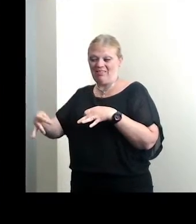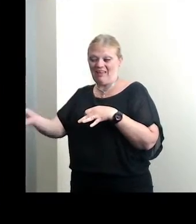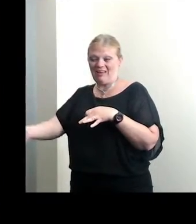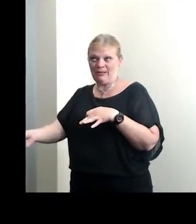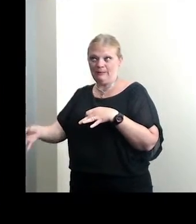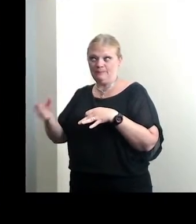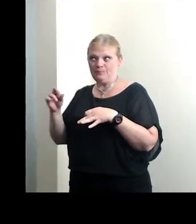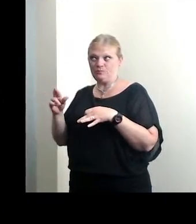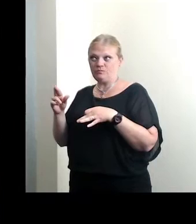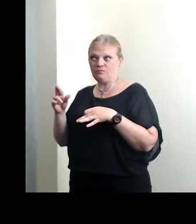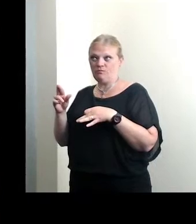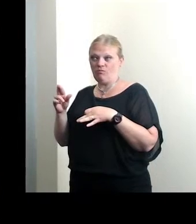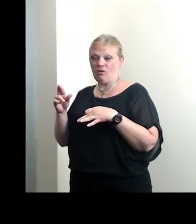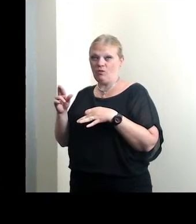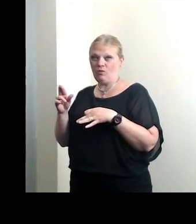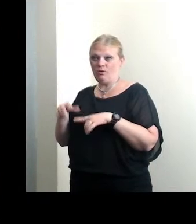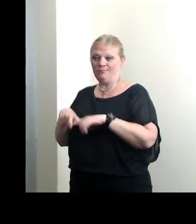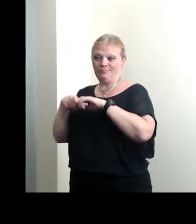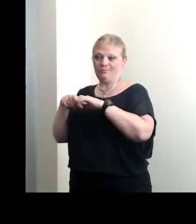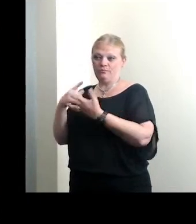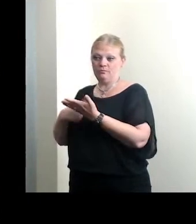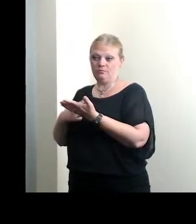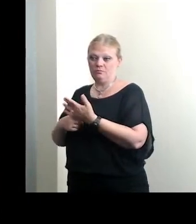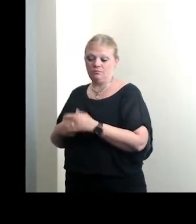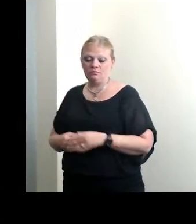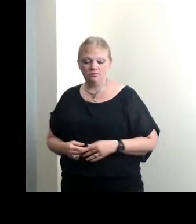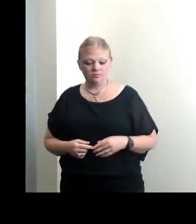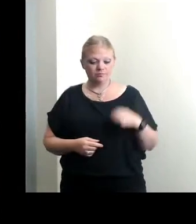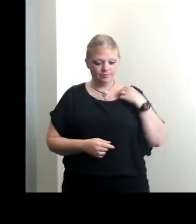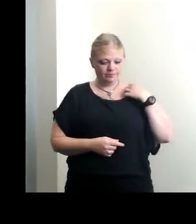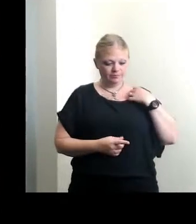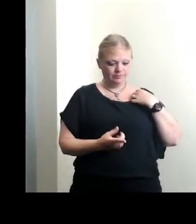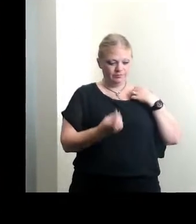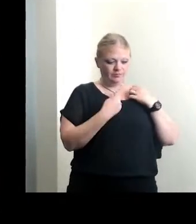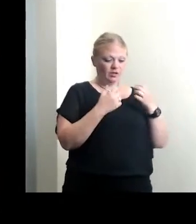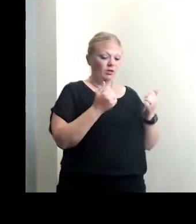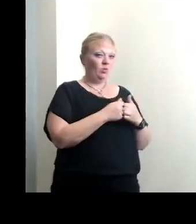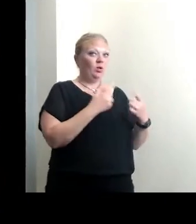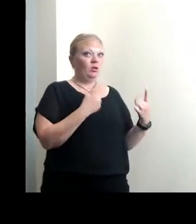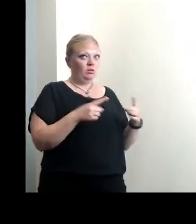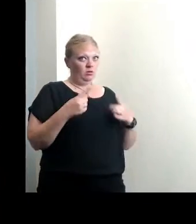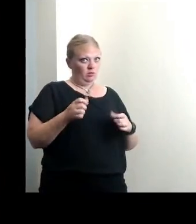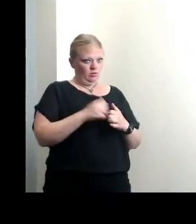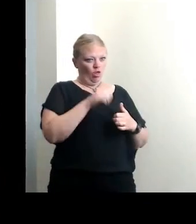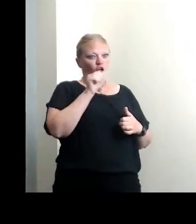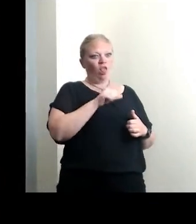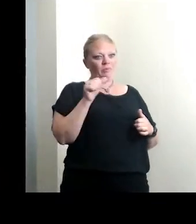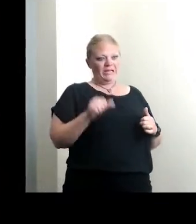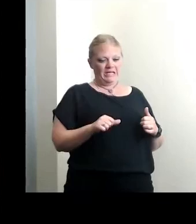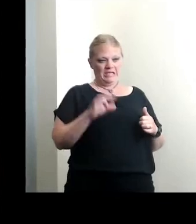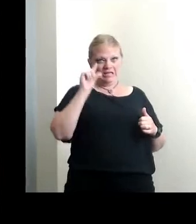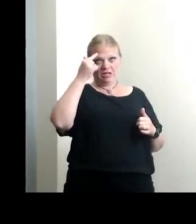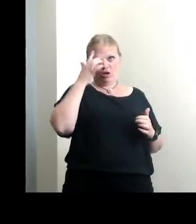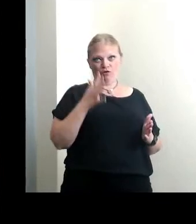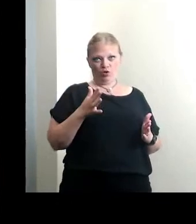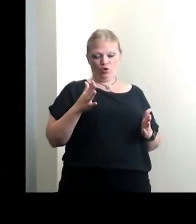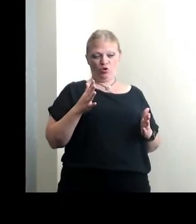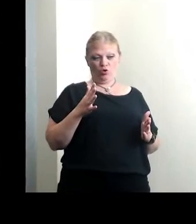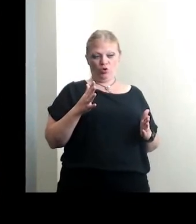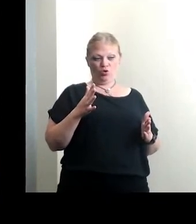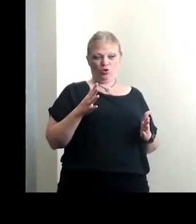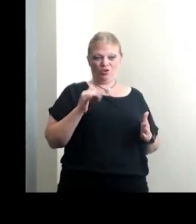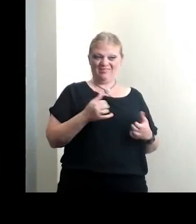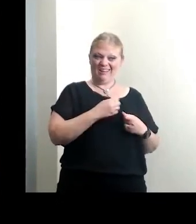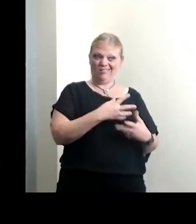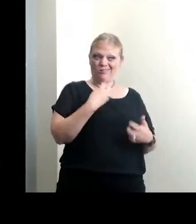or hiccuping discussions? Question was, what's going on in Albany and the governor, would that potentially challenge